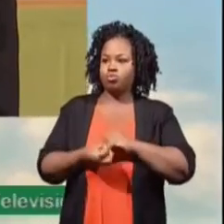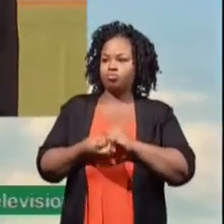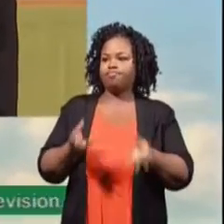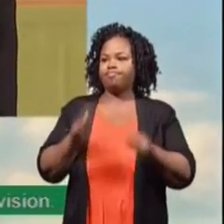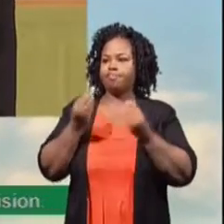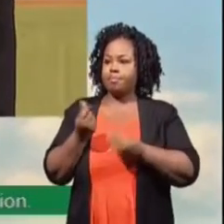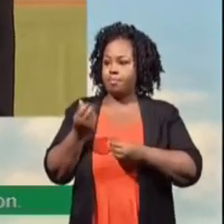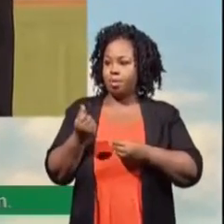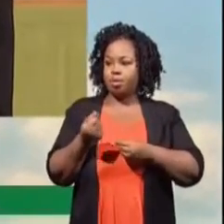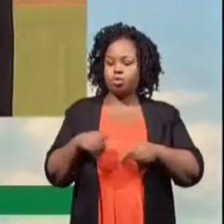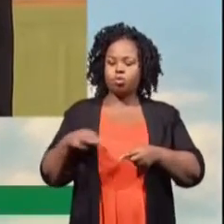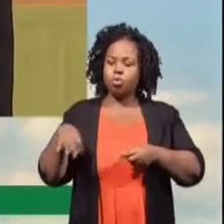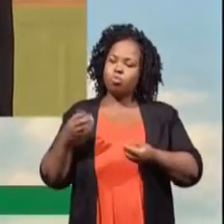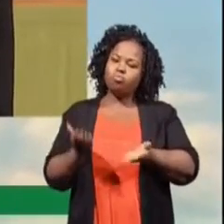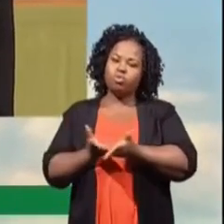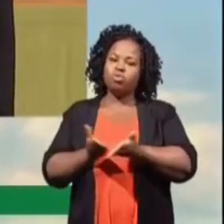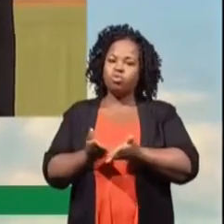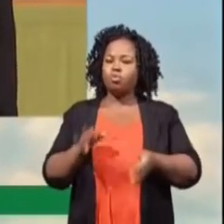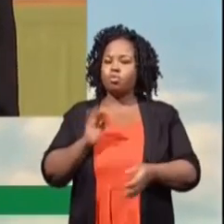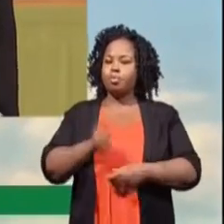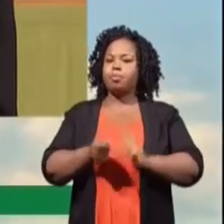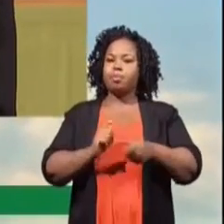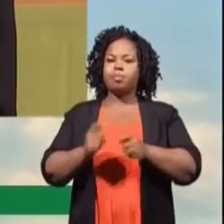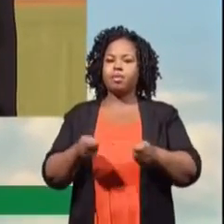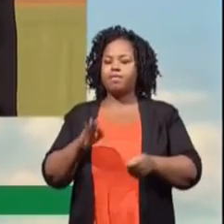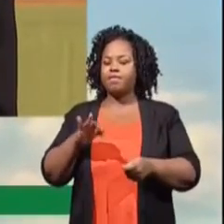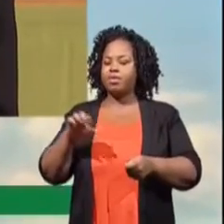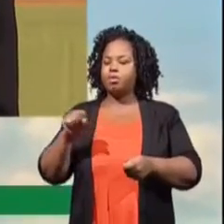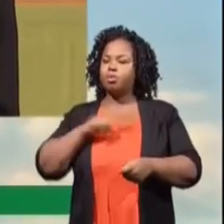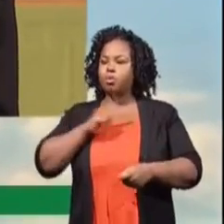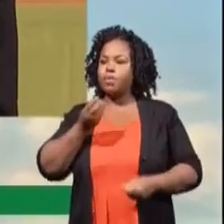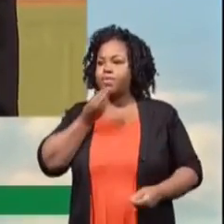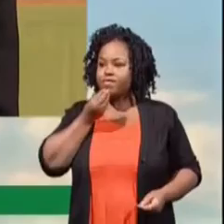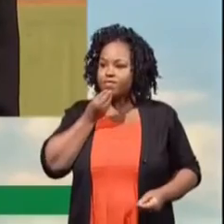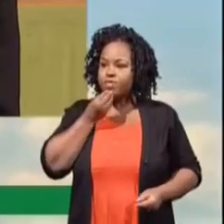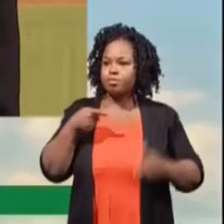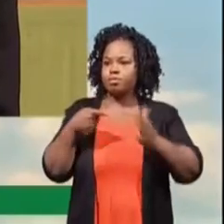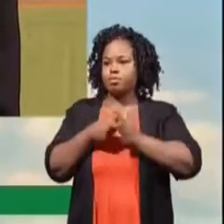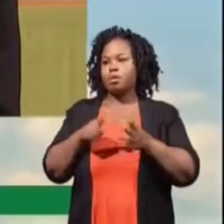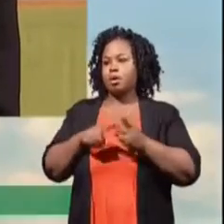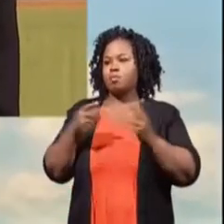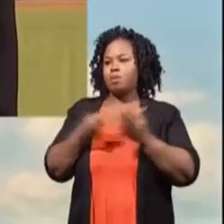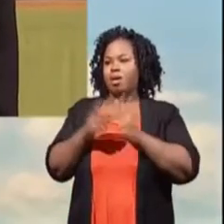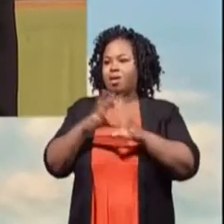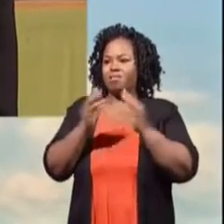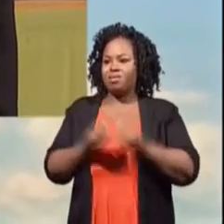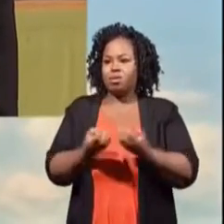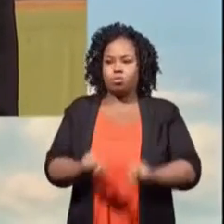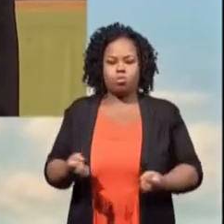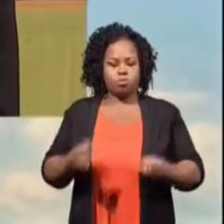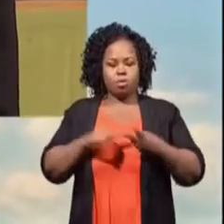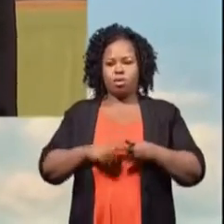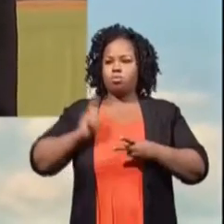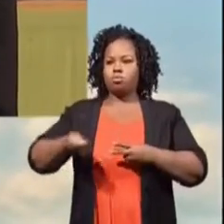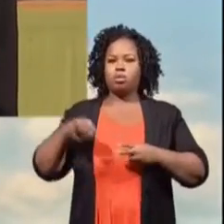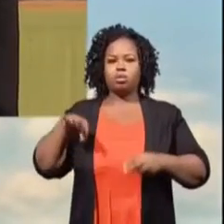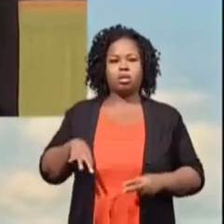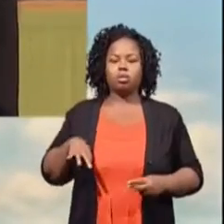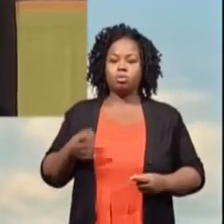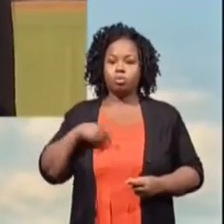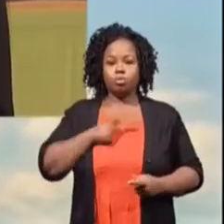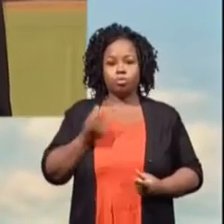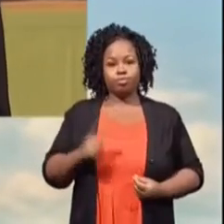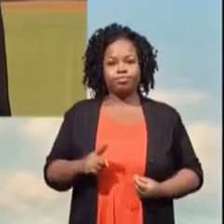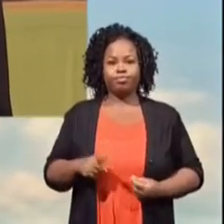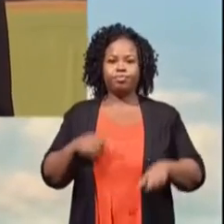besides school fees, which is as a school fees are sicko enough, you've got to buy groceries, yabantwana, utenge everything, equipment, ubhatale nama salaries. So what we do, we